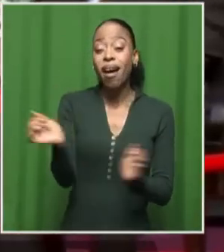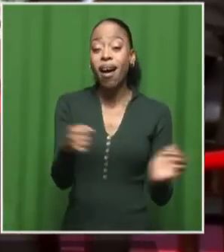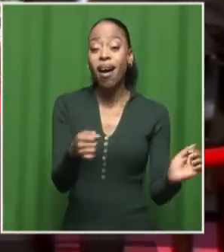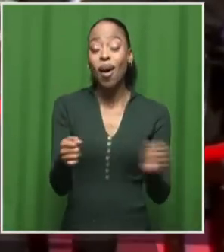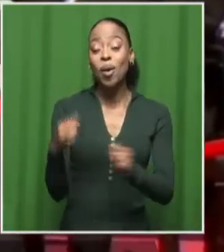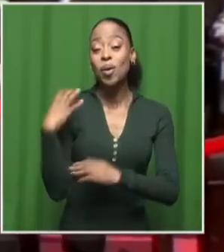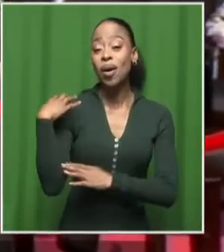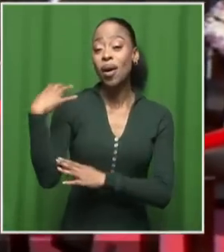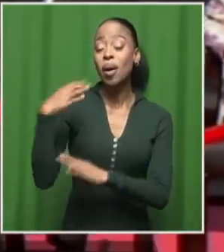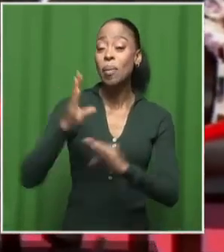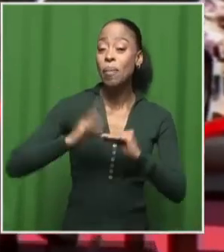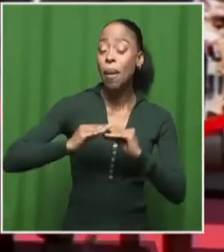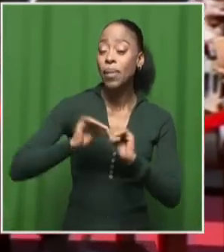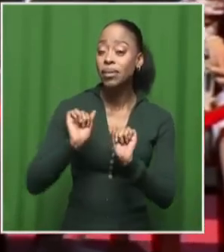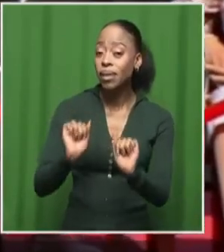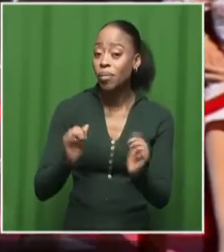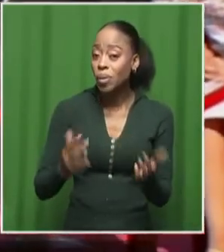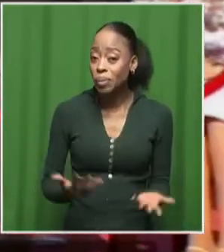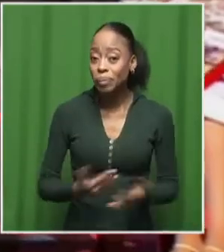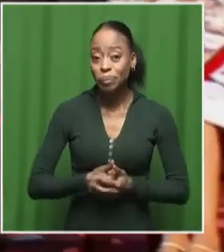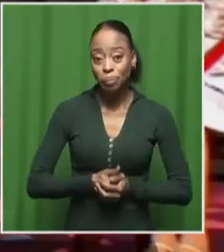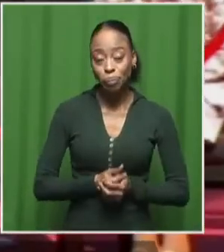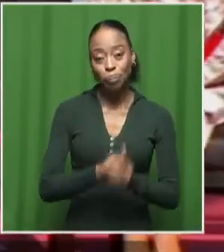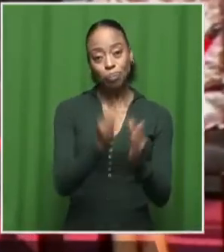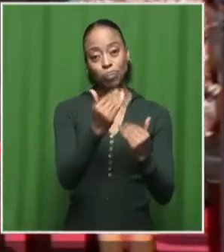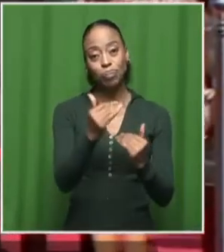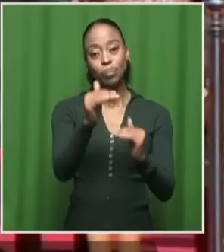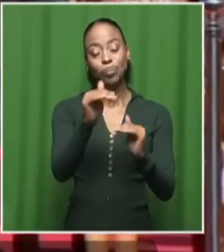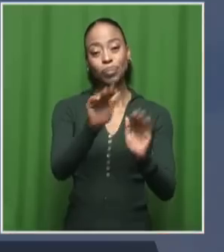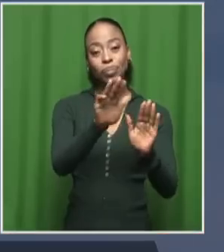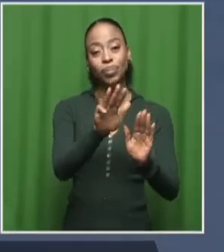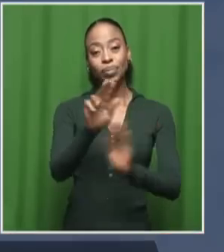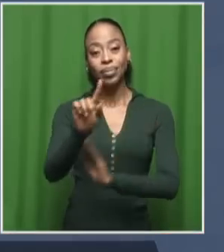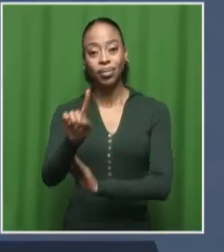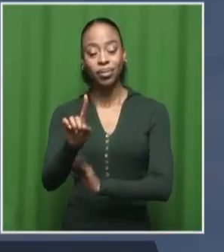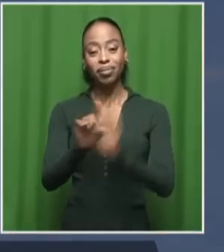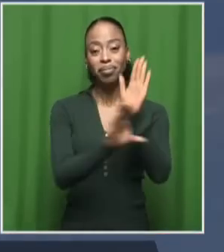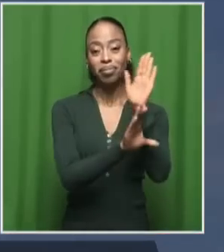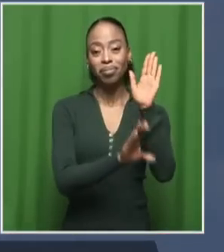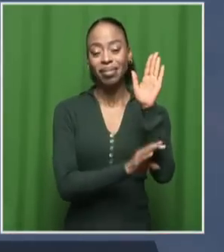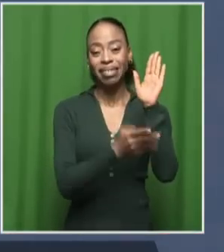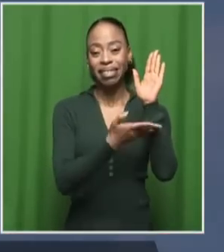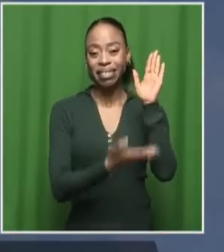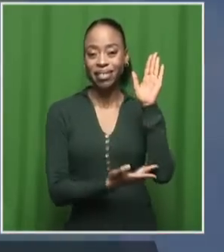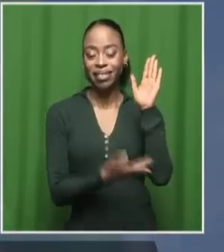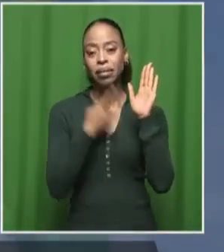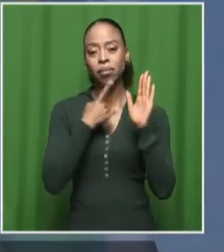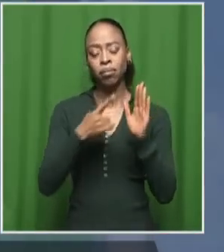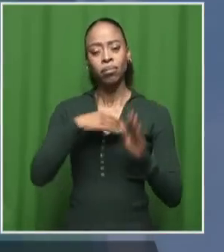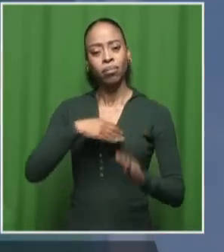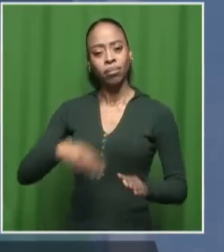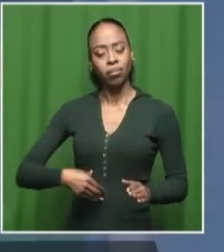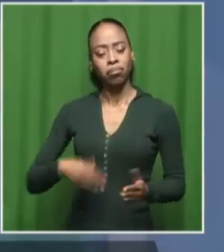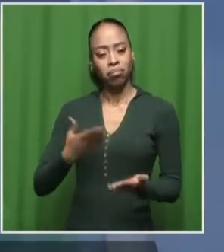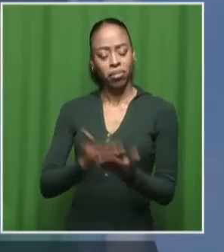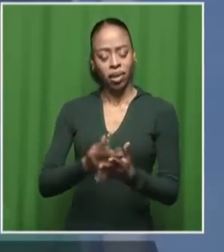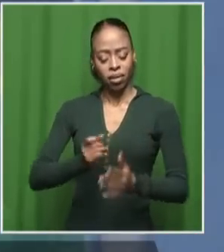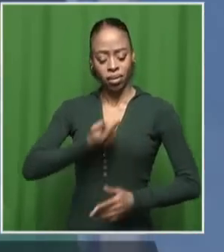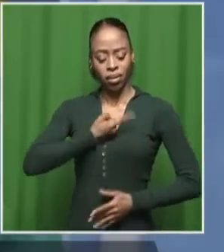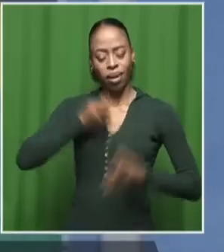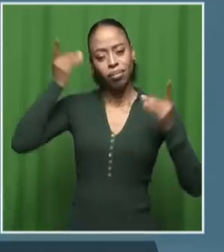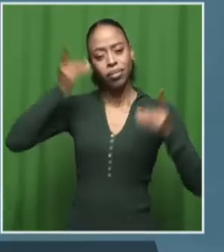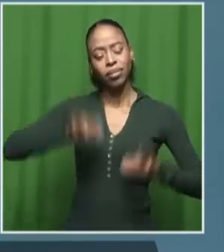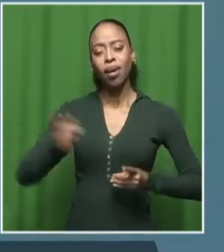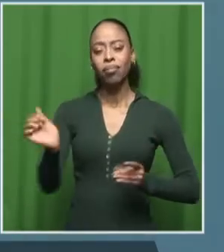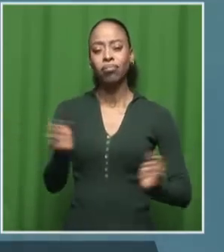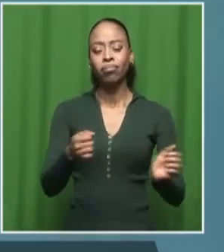of his cabinet? Section 91, subsection 2 of the Constitution gives the President the power to appoint the executive,